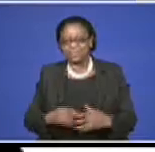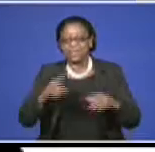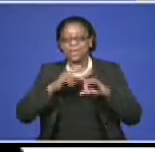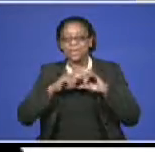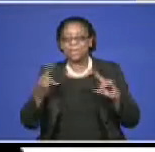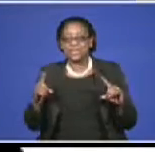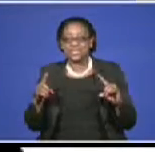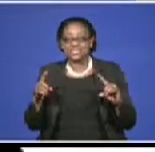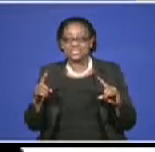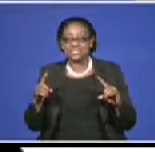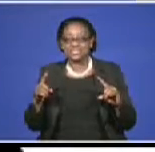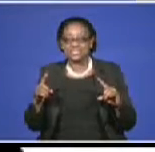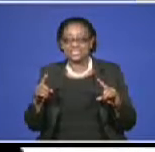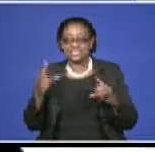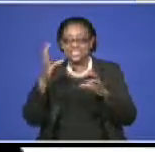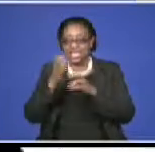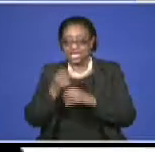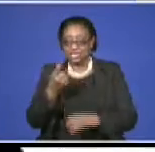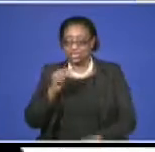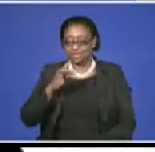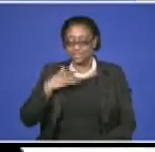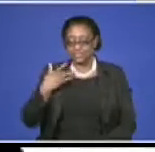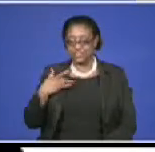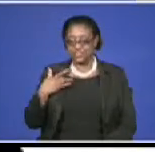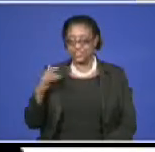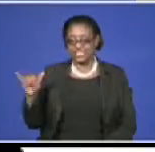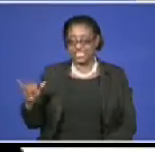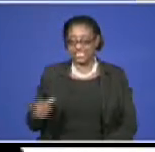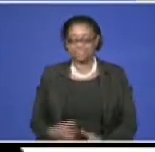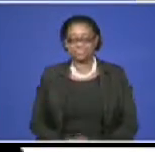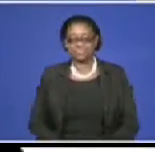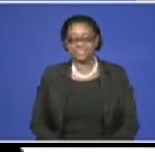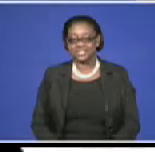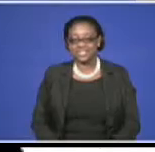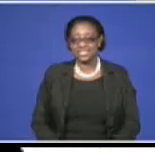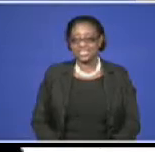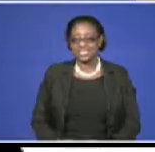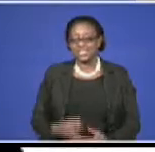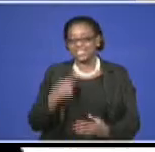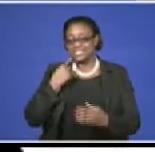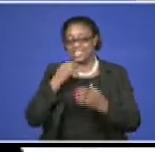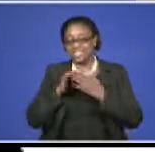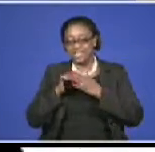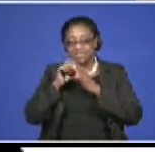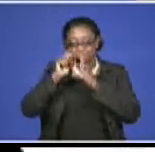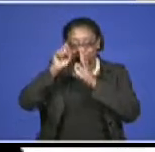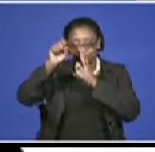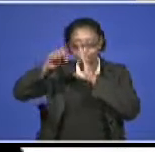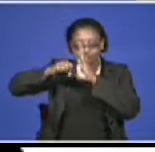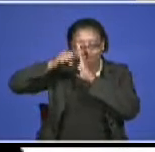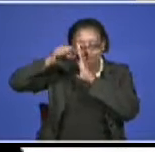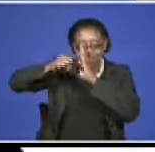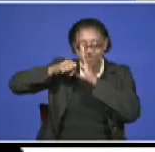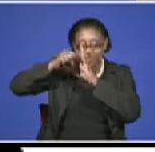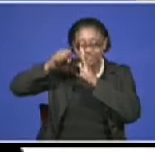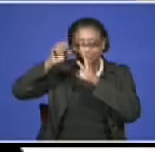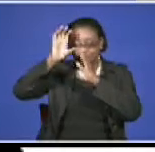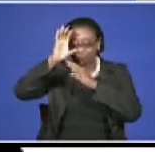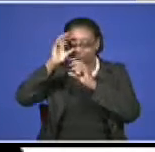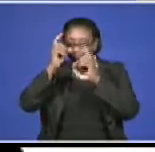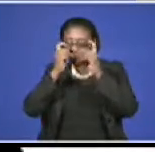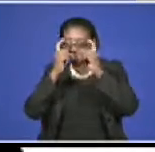Well, in this week's edition of Catch the Feeling, Jiminy DeSwain introduces us to a photographer and cinematographer who brings